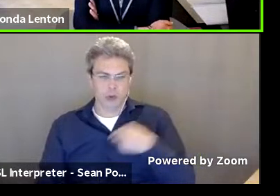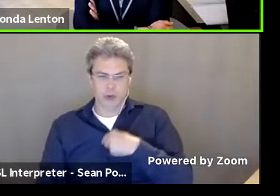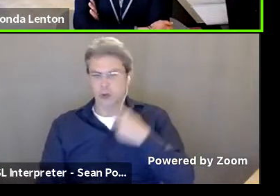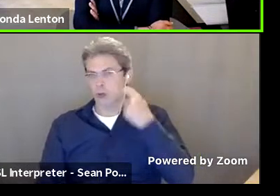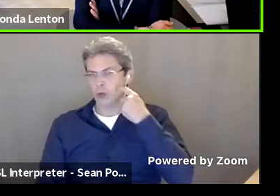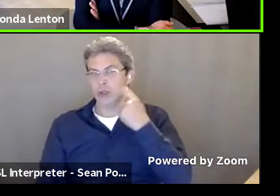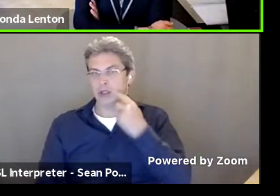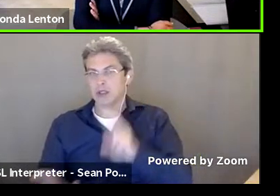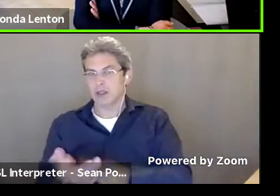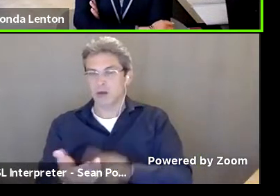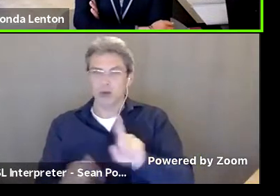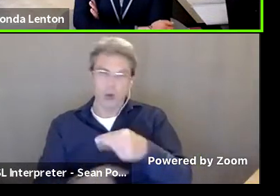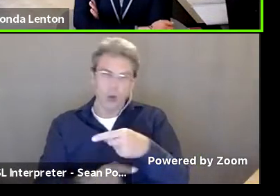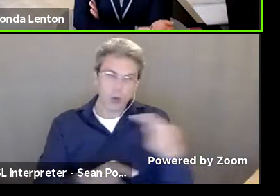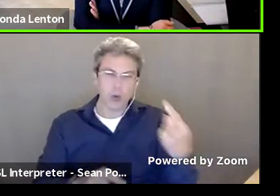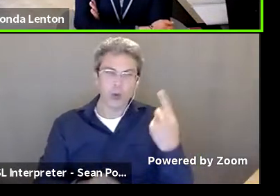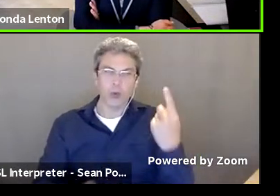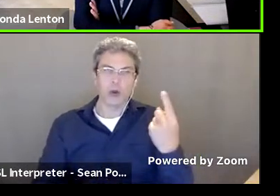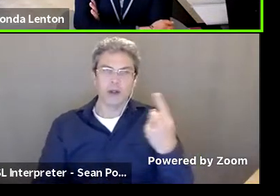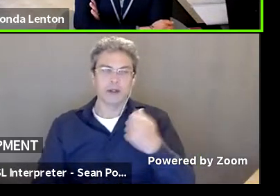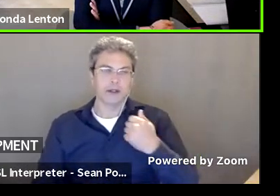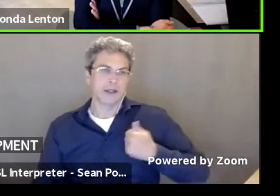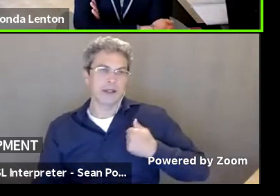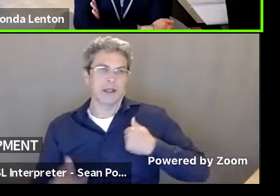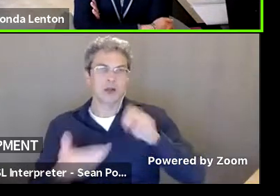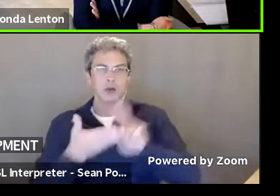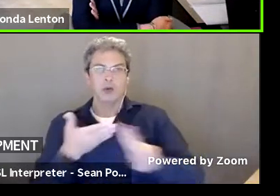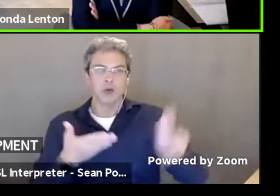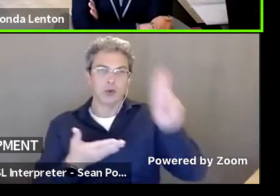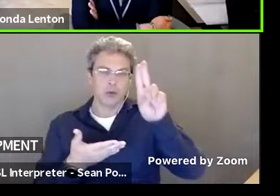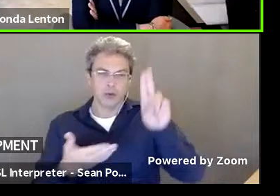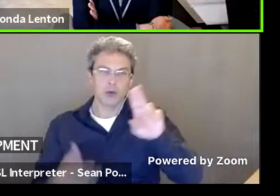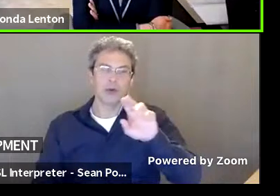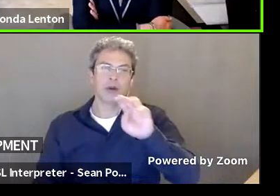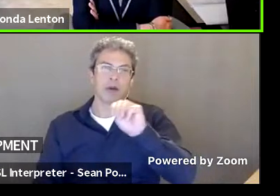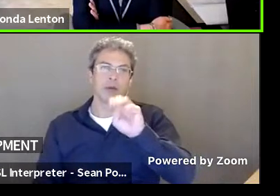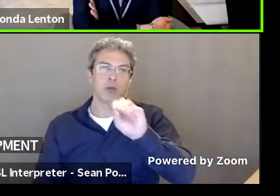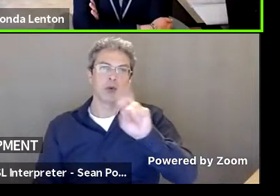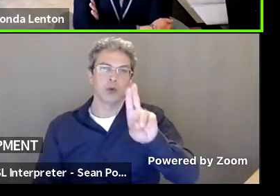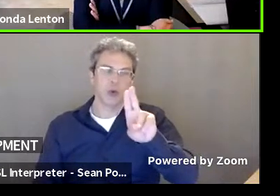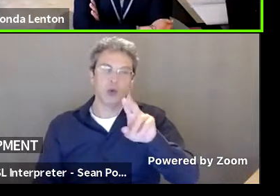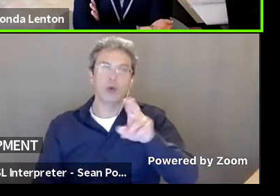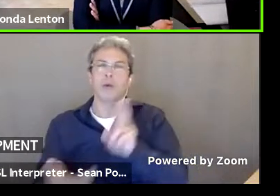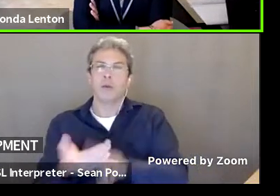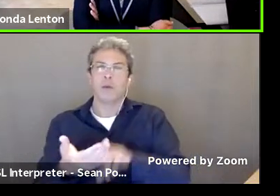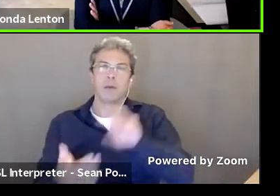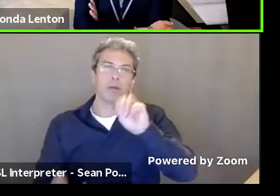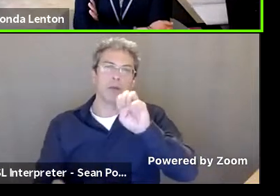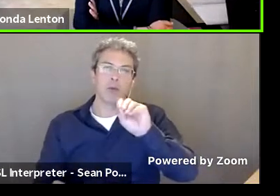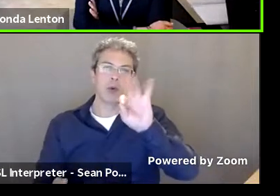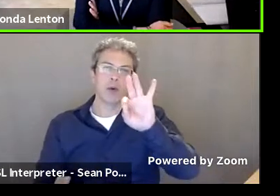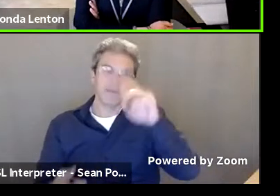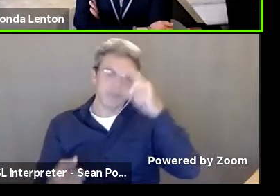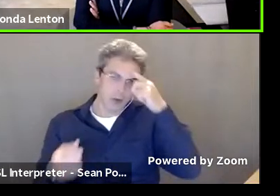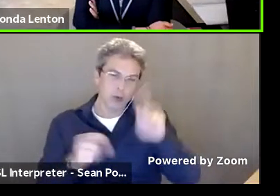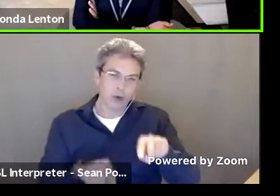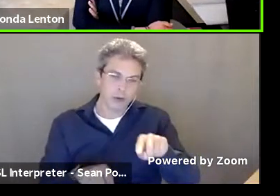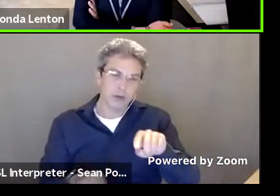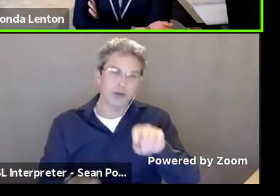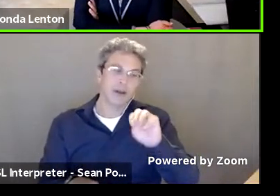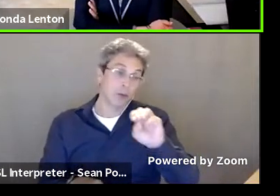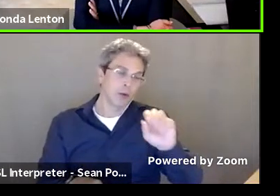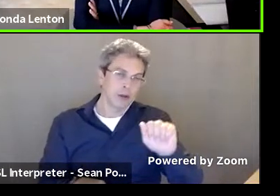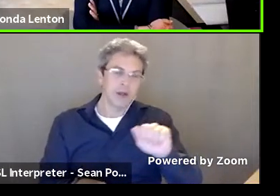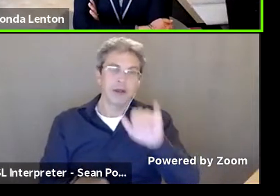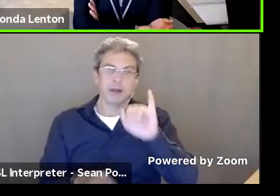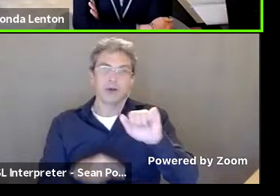the only Canadian memorandum of agreement to set up a UN training center